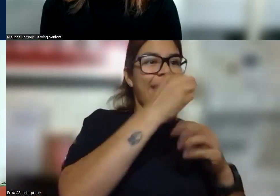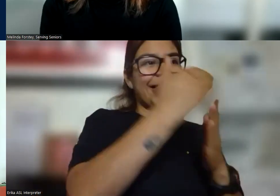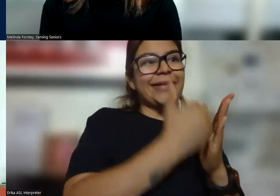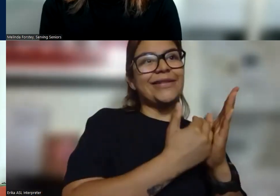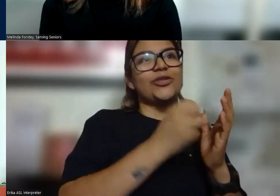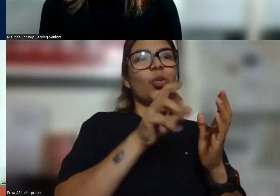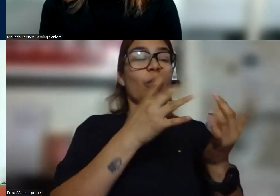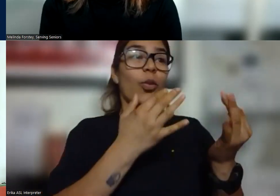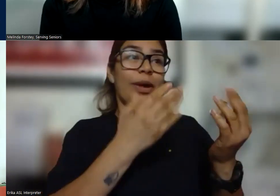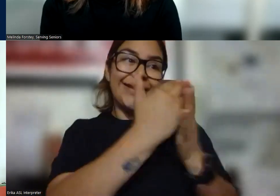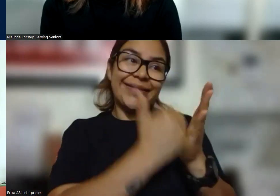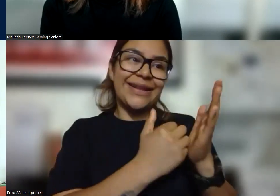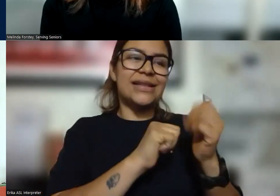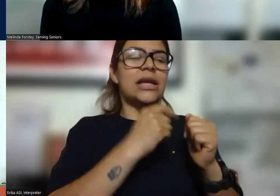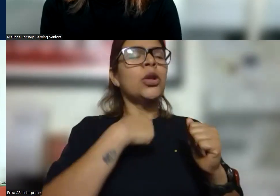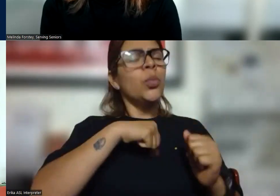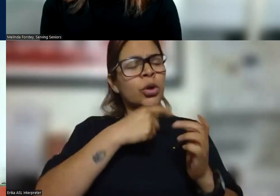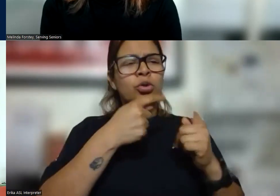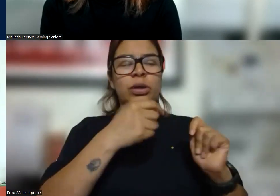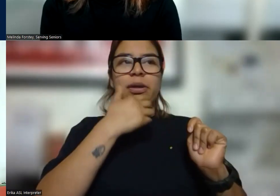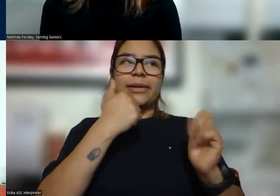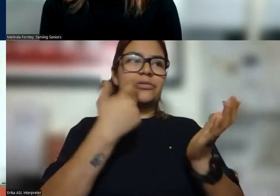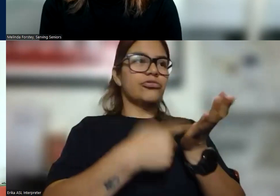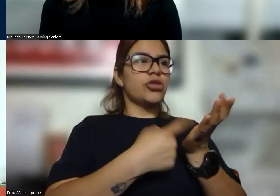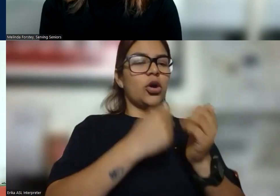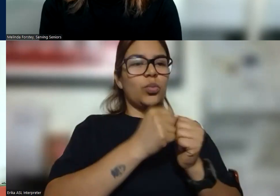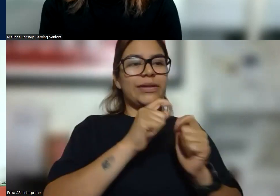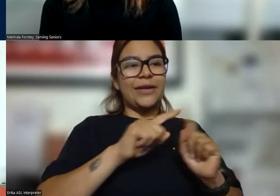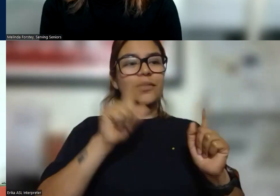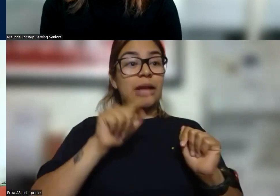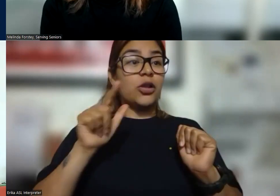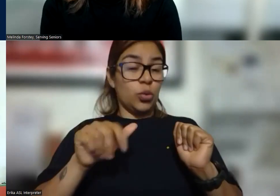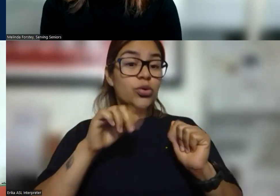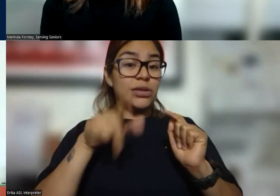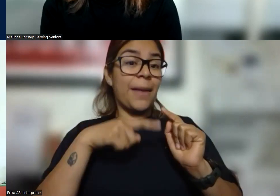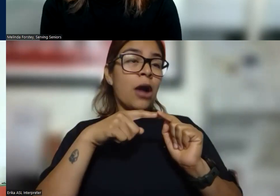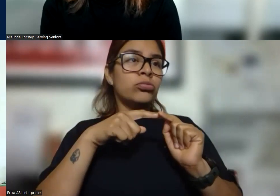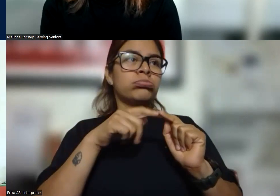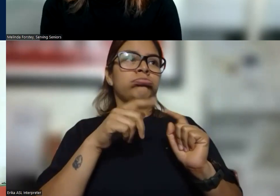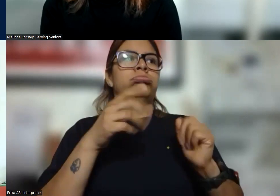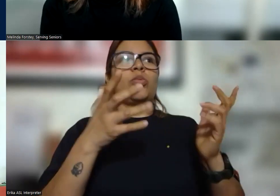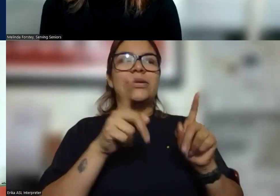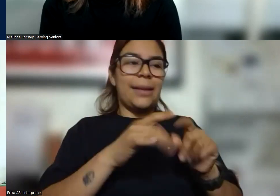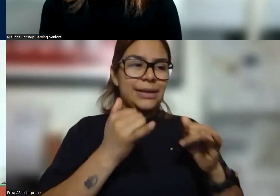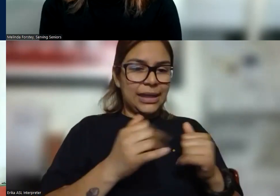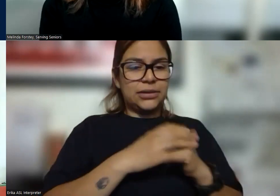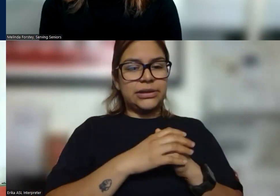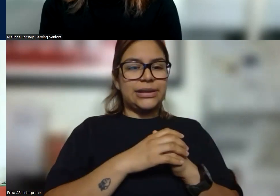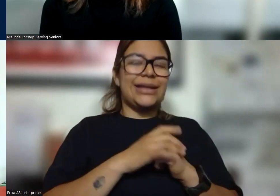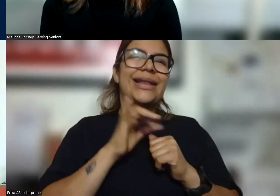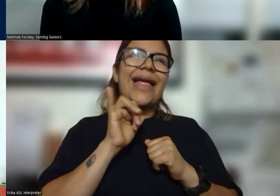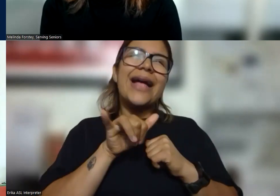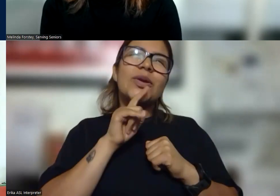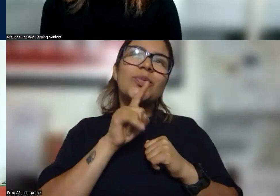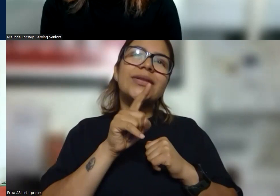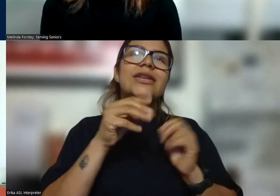And we are talking with landlords basically every month to update those lists, but those are done very manually without a ton